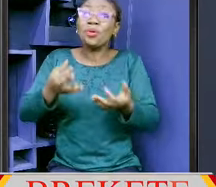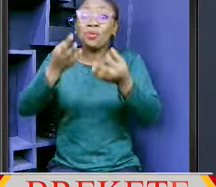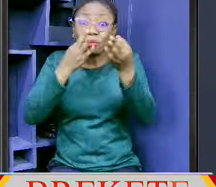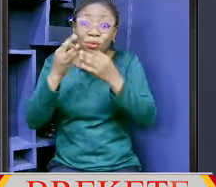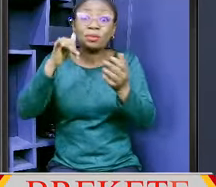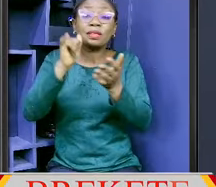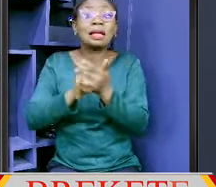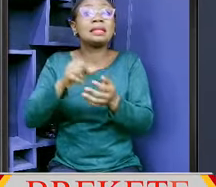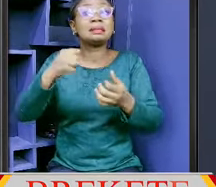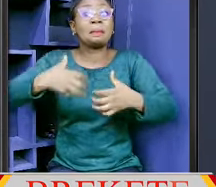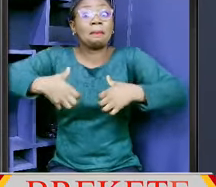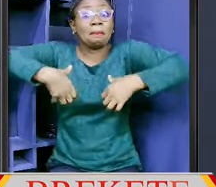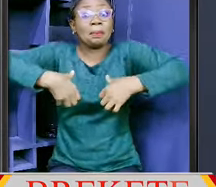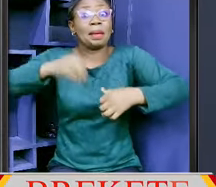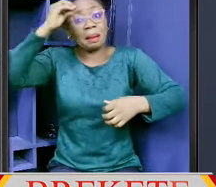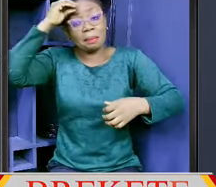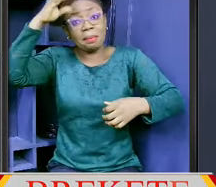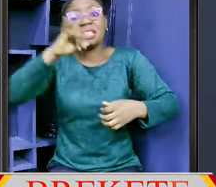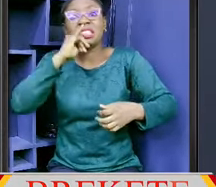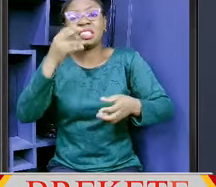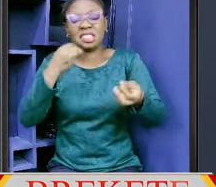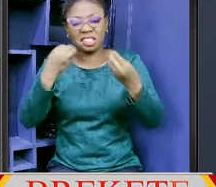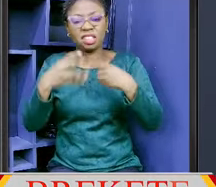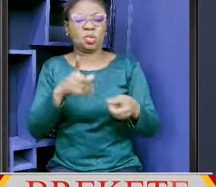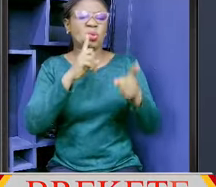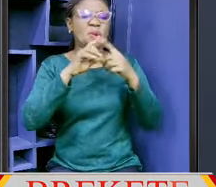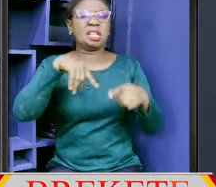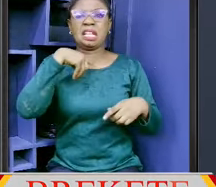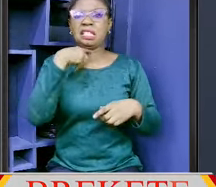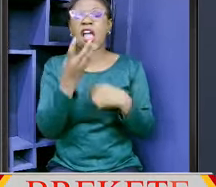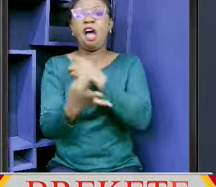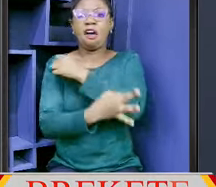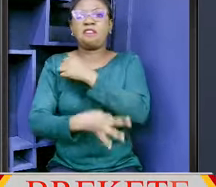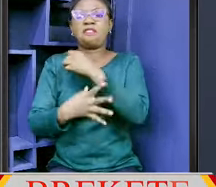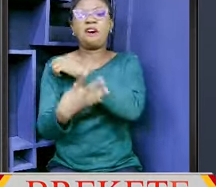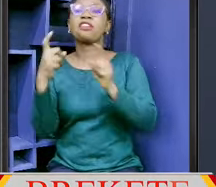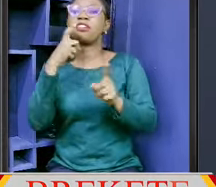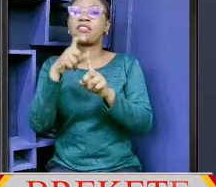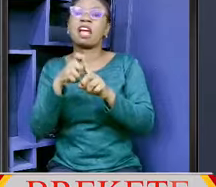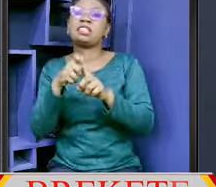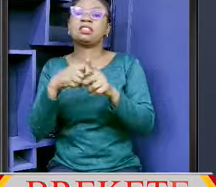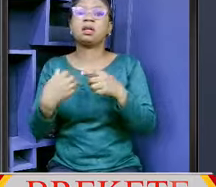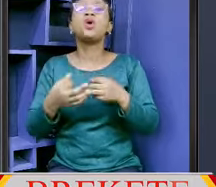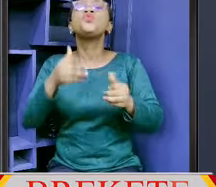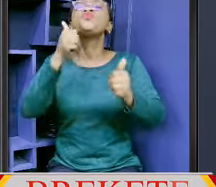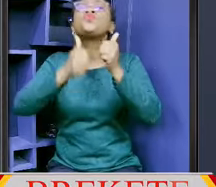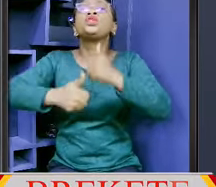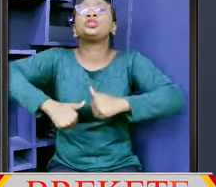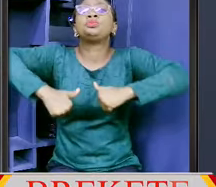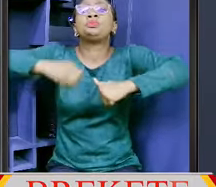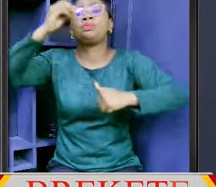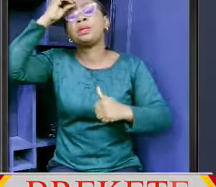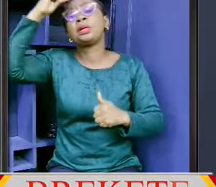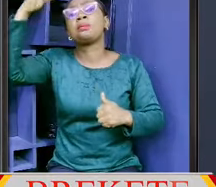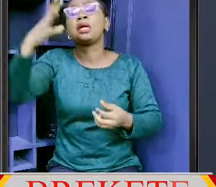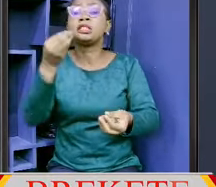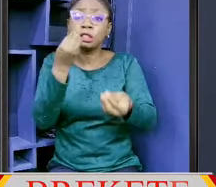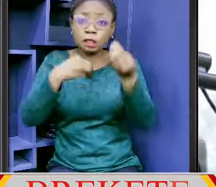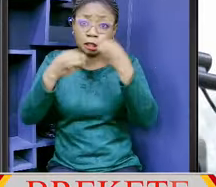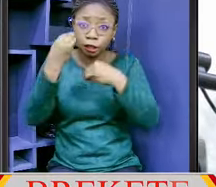chop. You talk, they say foreign rice. Which big man they chop local rice? Make appendix kill